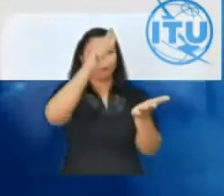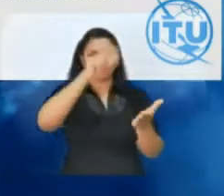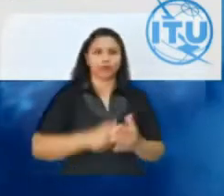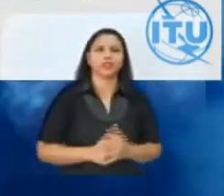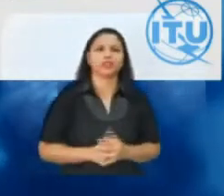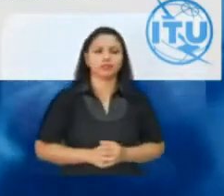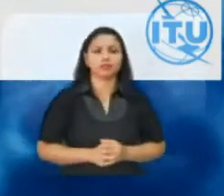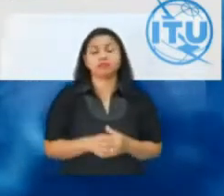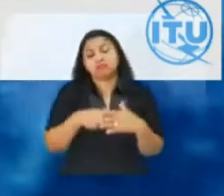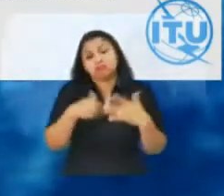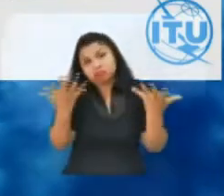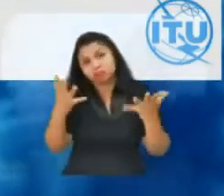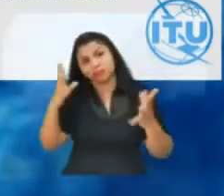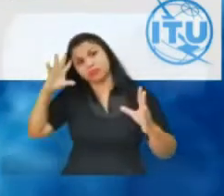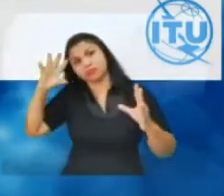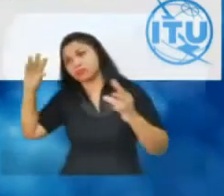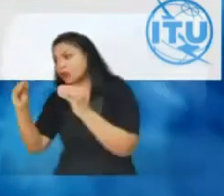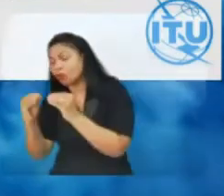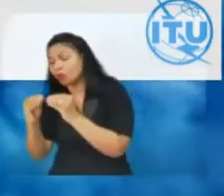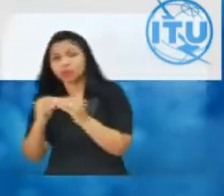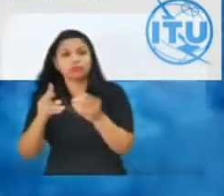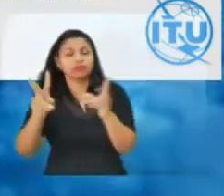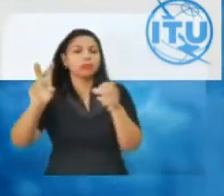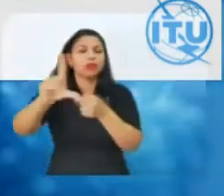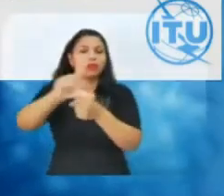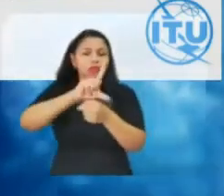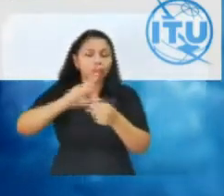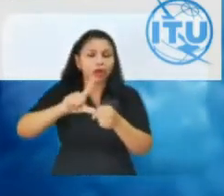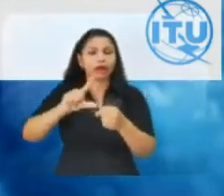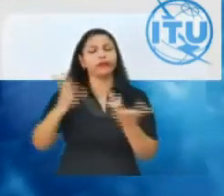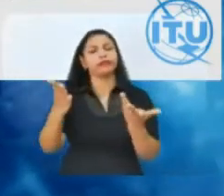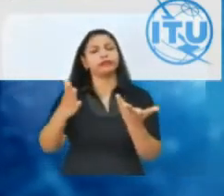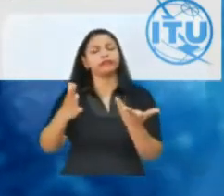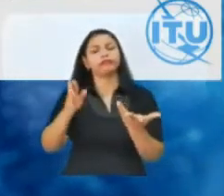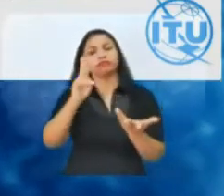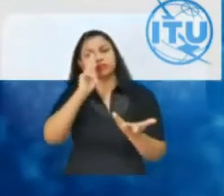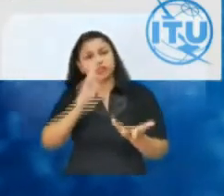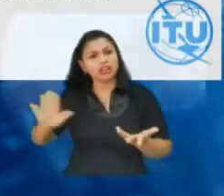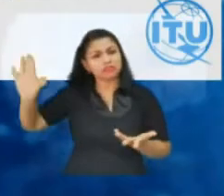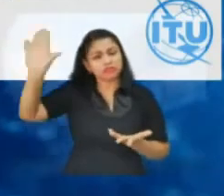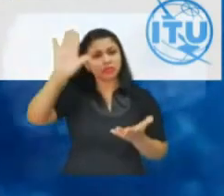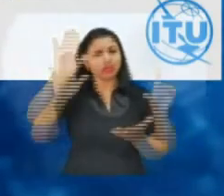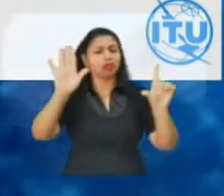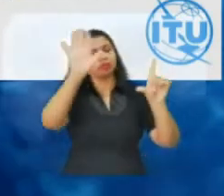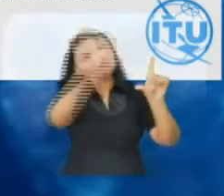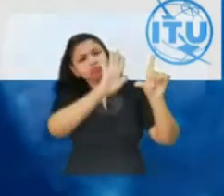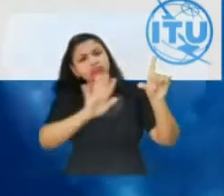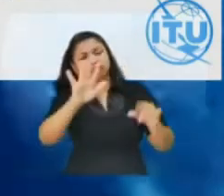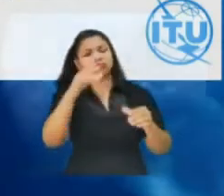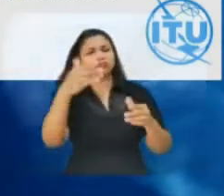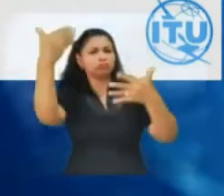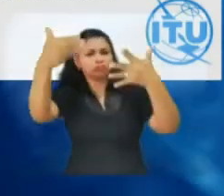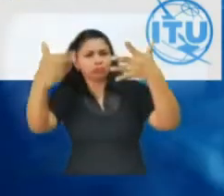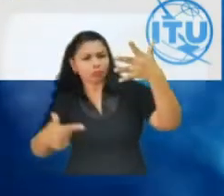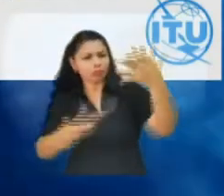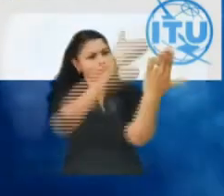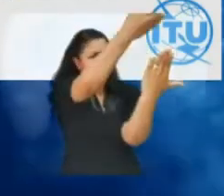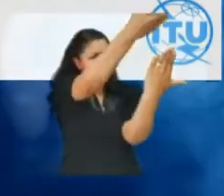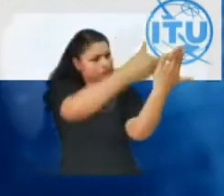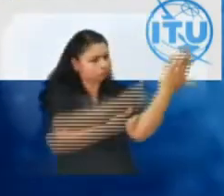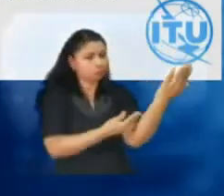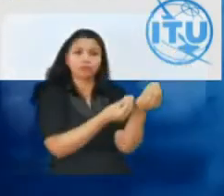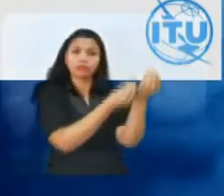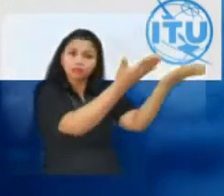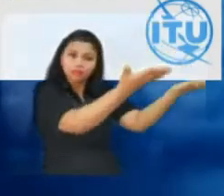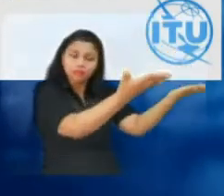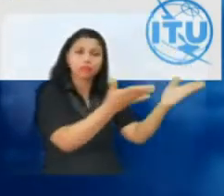Whether it be through the concession of local licenses, regional licenses, or international licenses, or a concession of spectrum for public